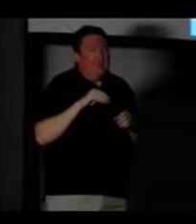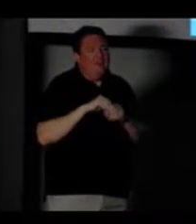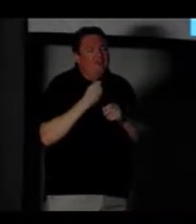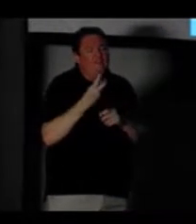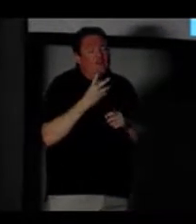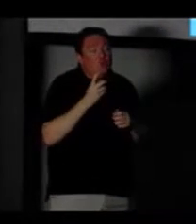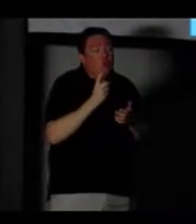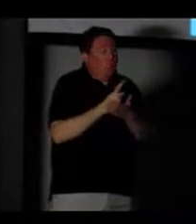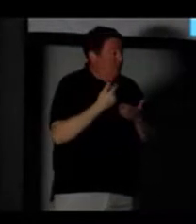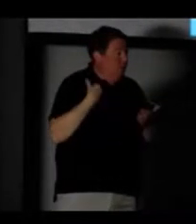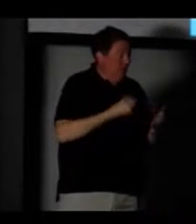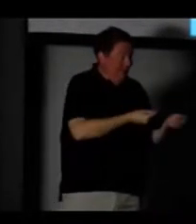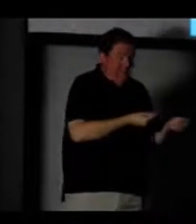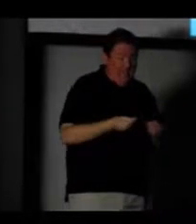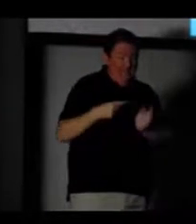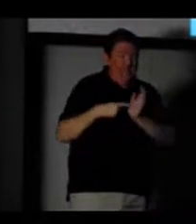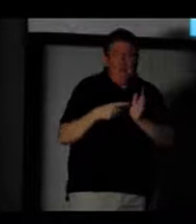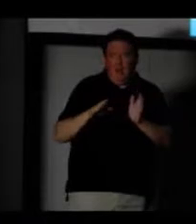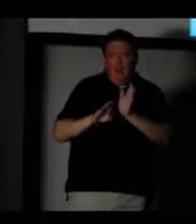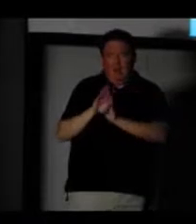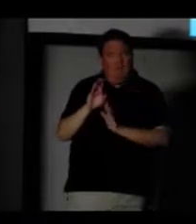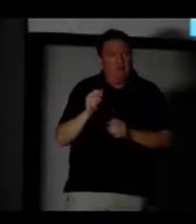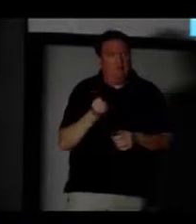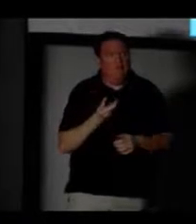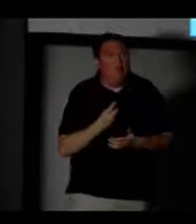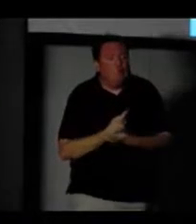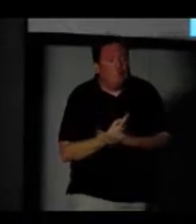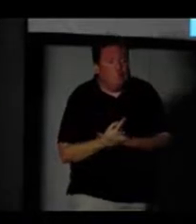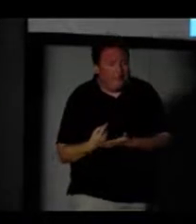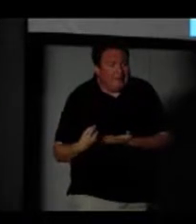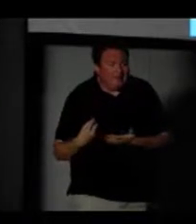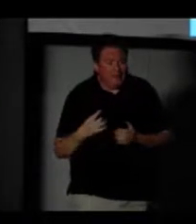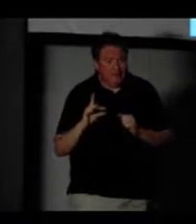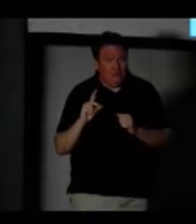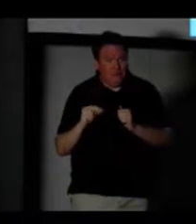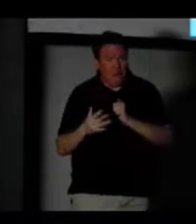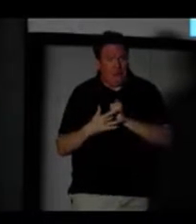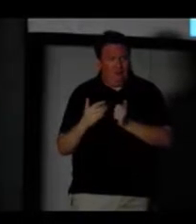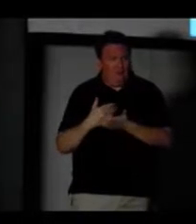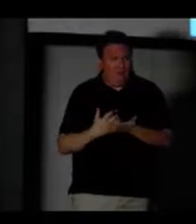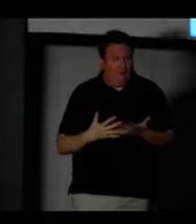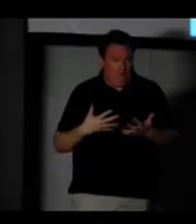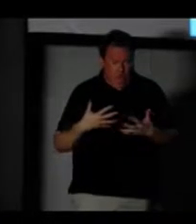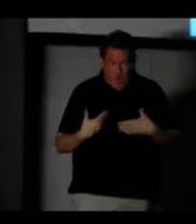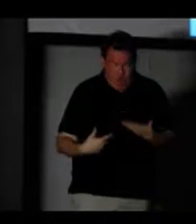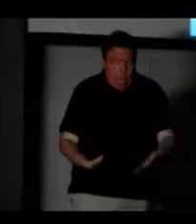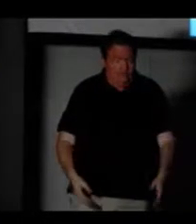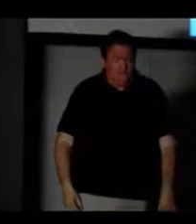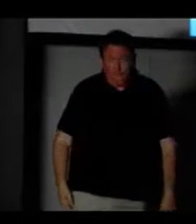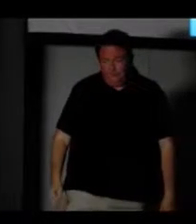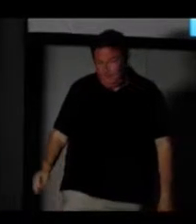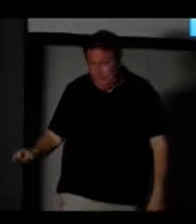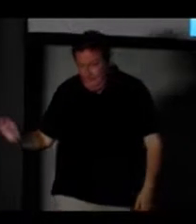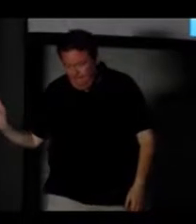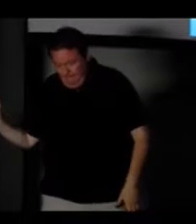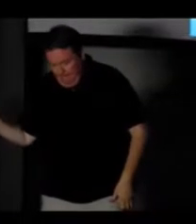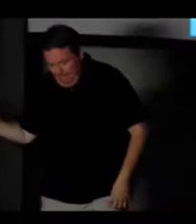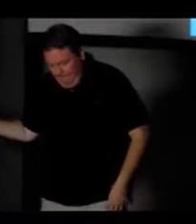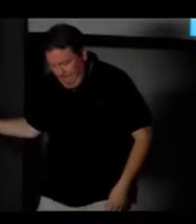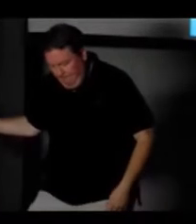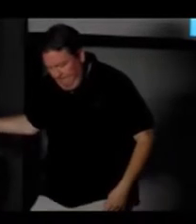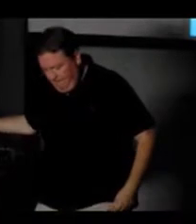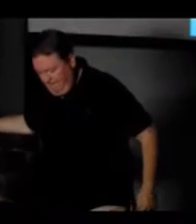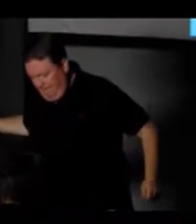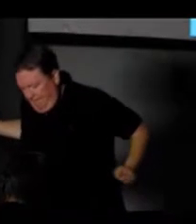given them the model and discussed what it was. So it's really accelerating what we can do in this field. Okay, so just